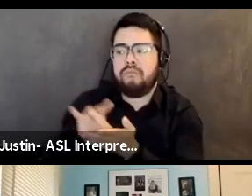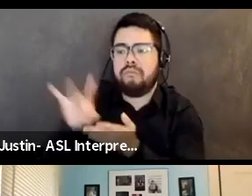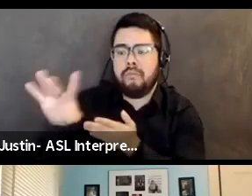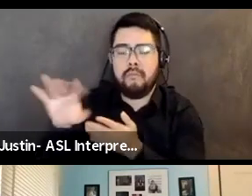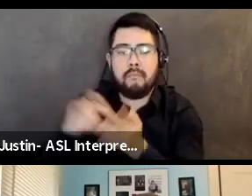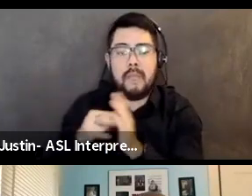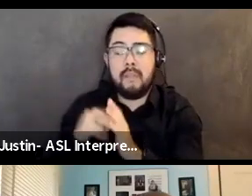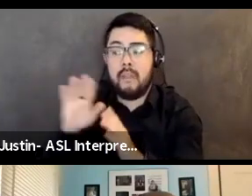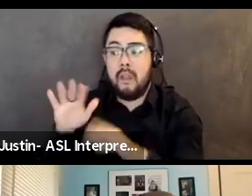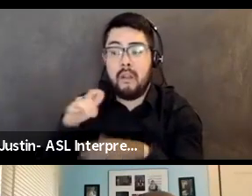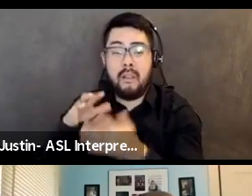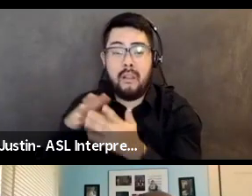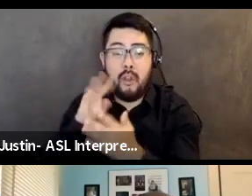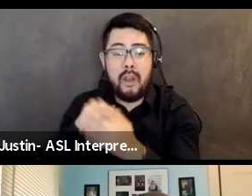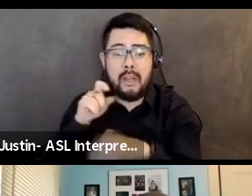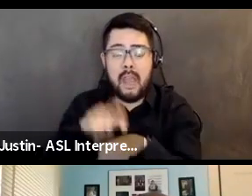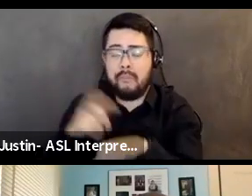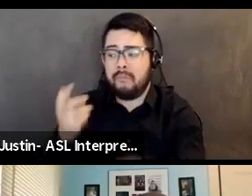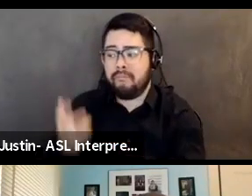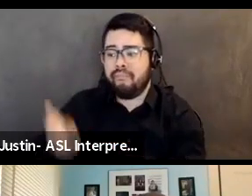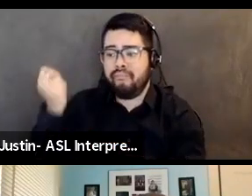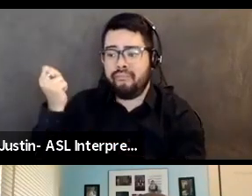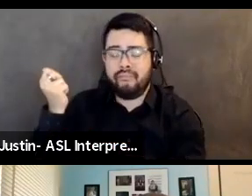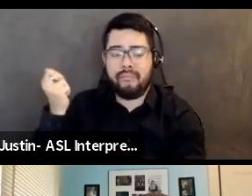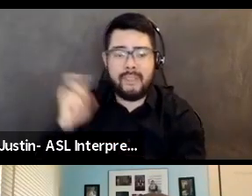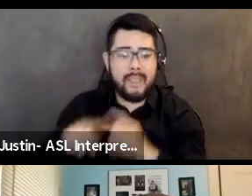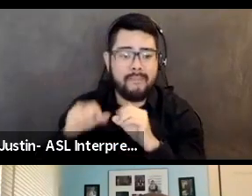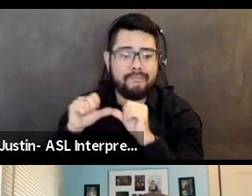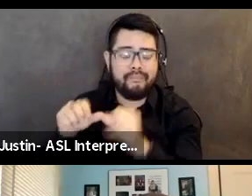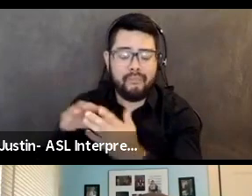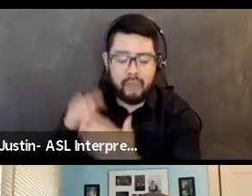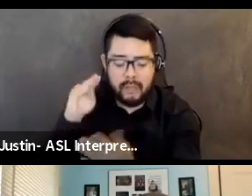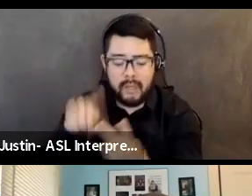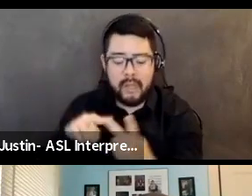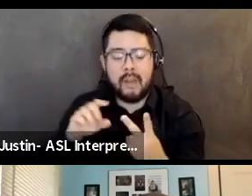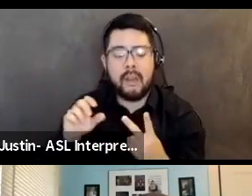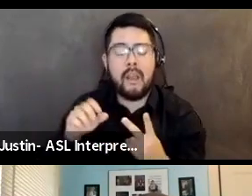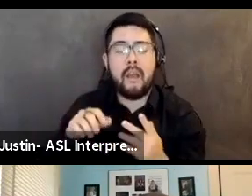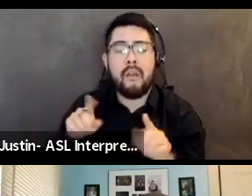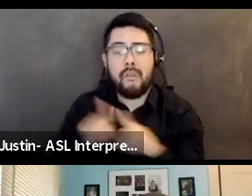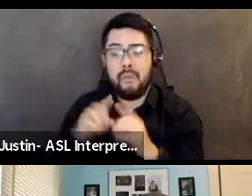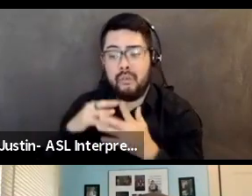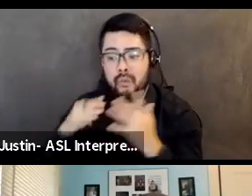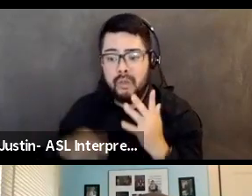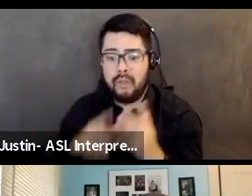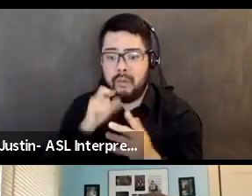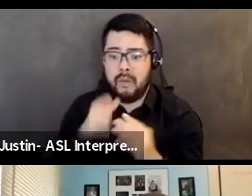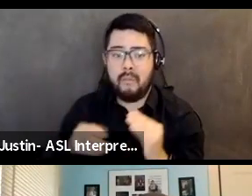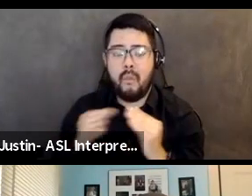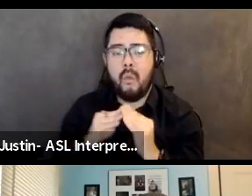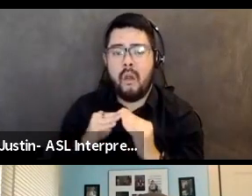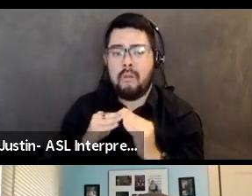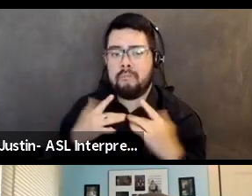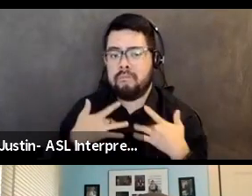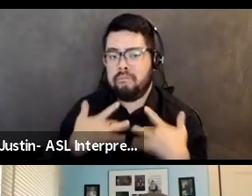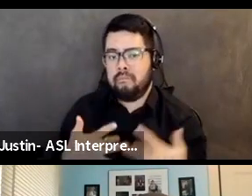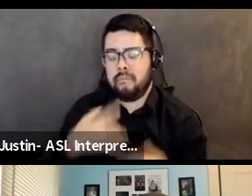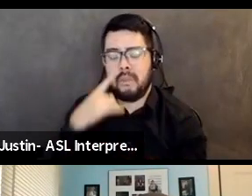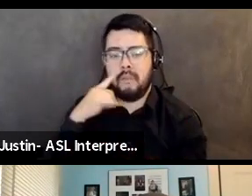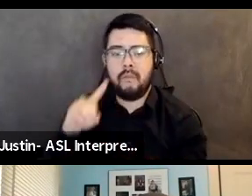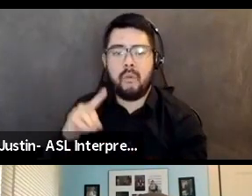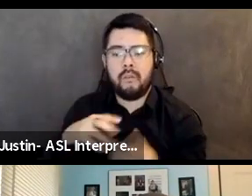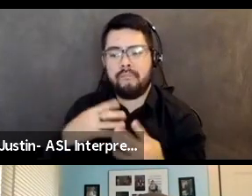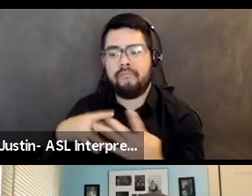time and students who disproportionately are subject to criminal justice involvement and this